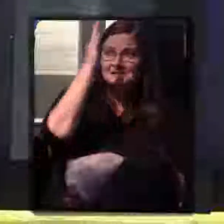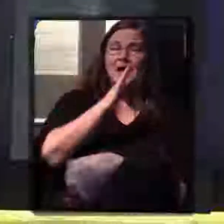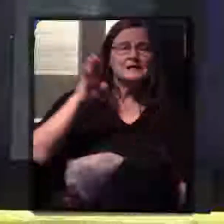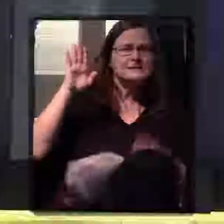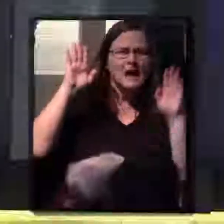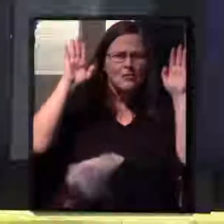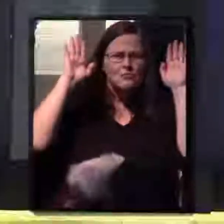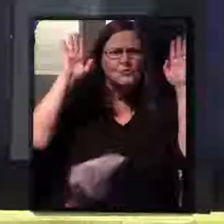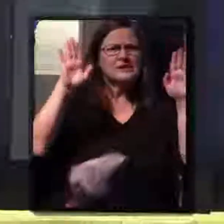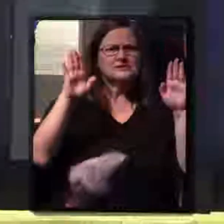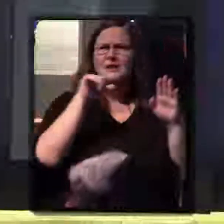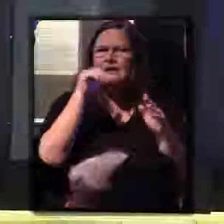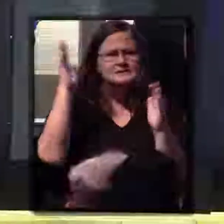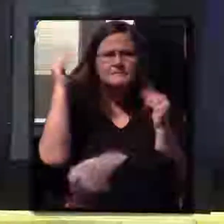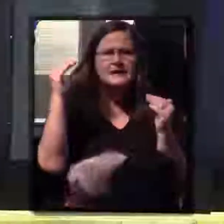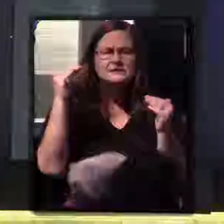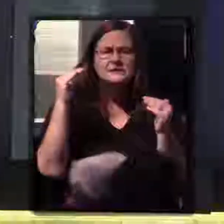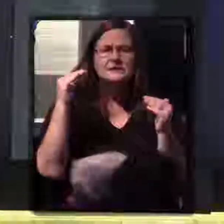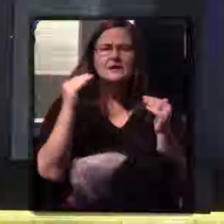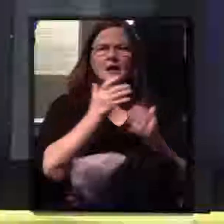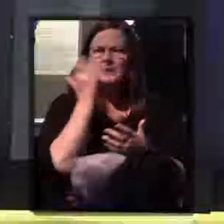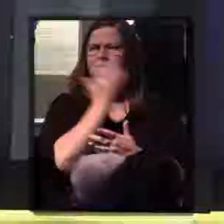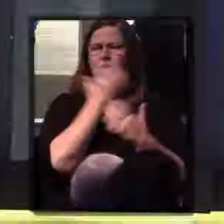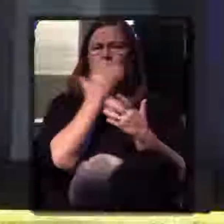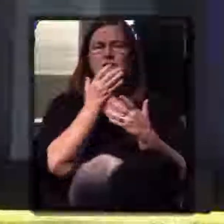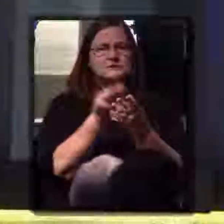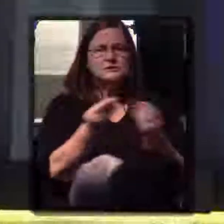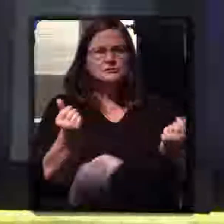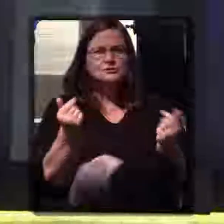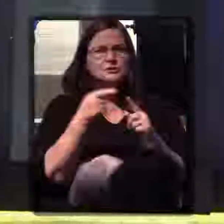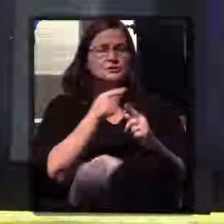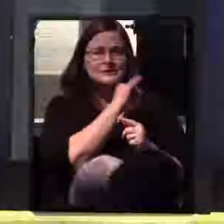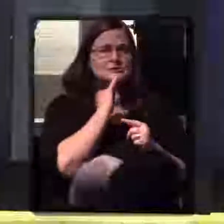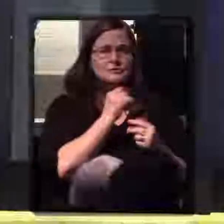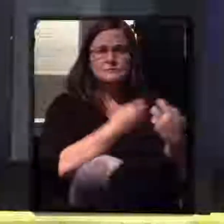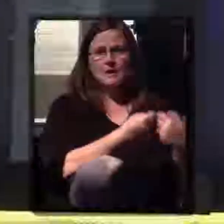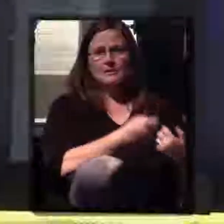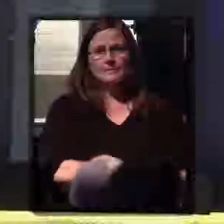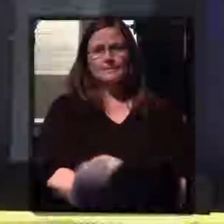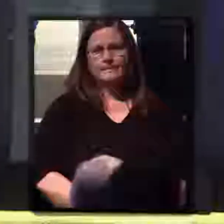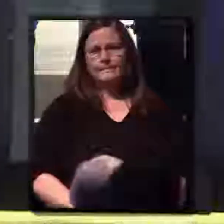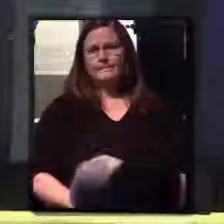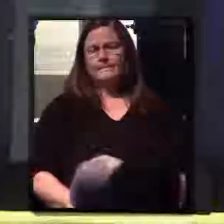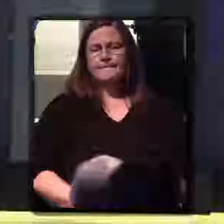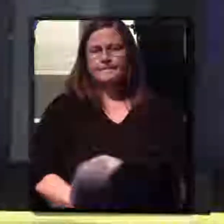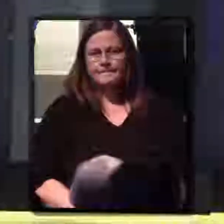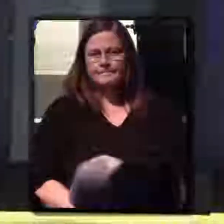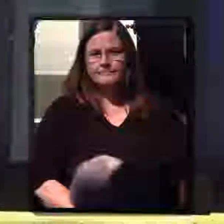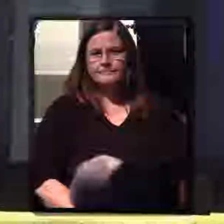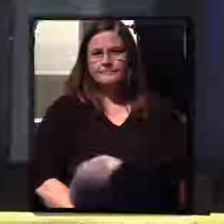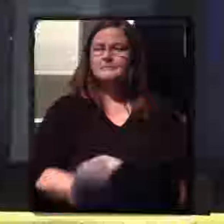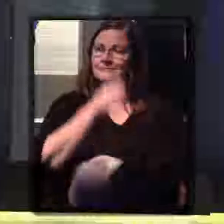Because the servant is God's outrageous, unexpected, startling solution to